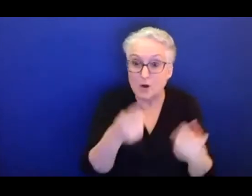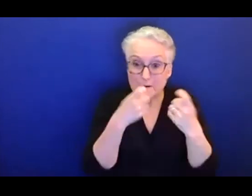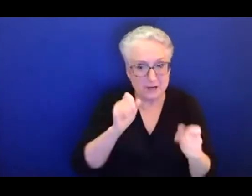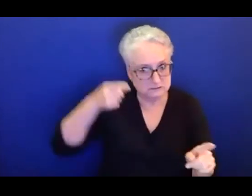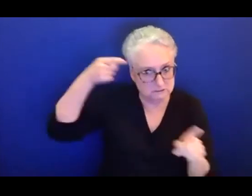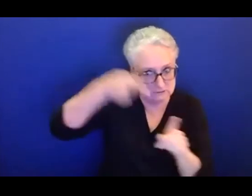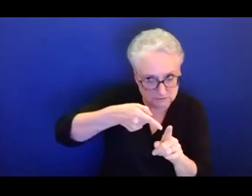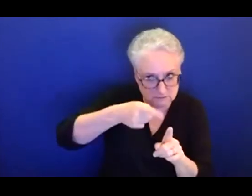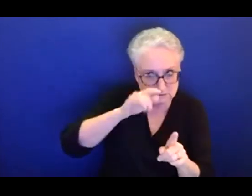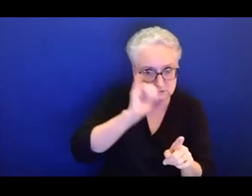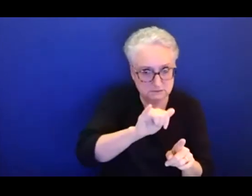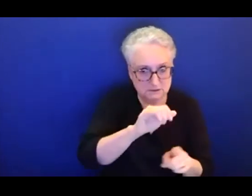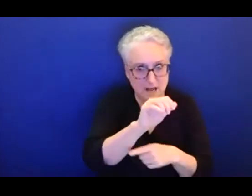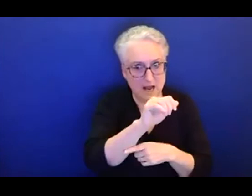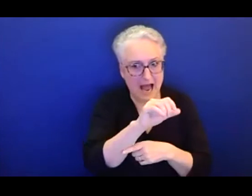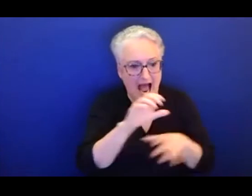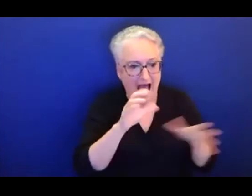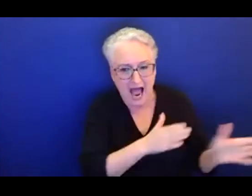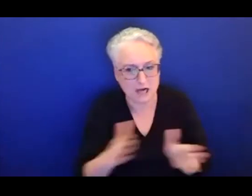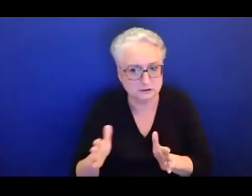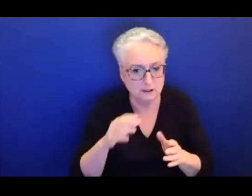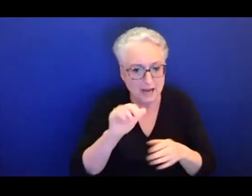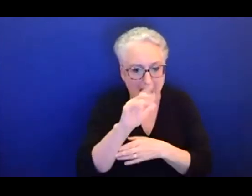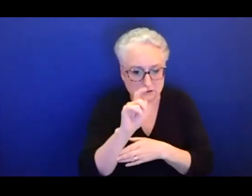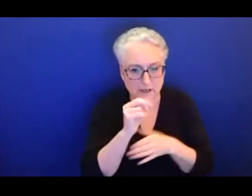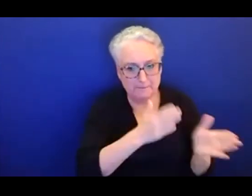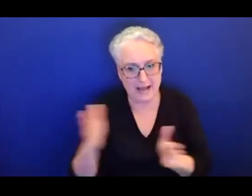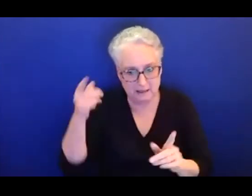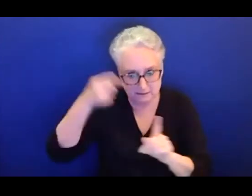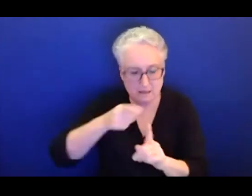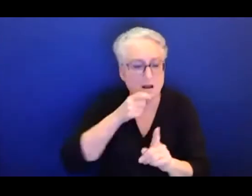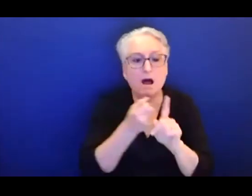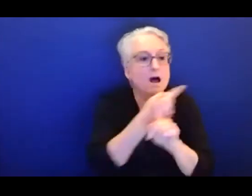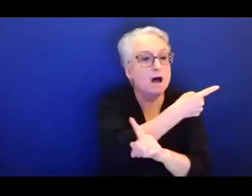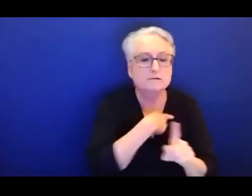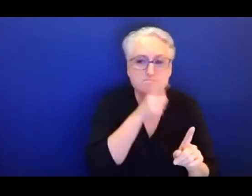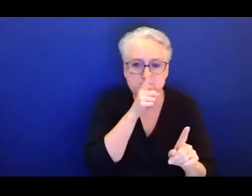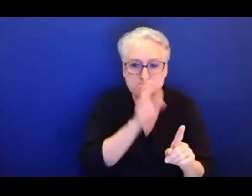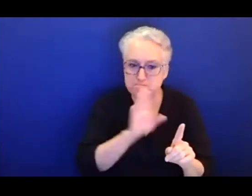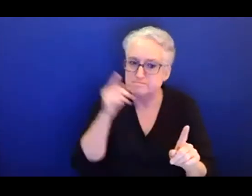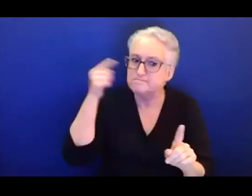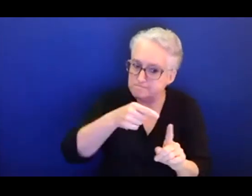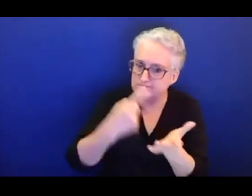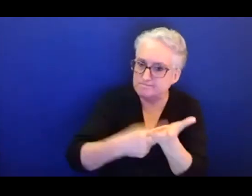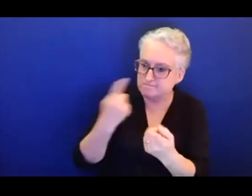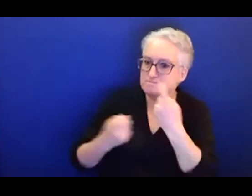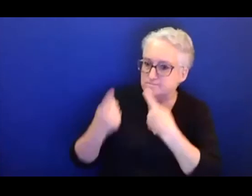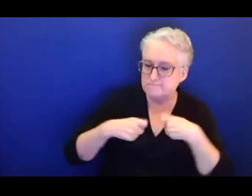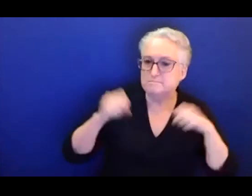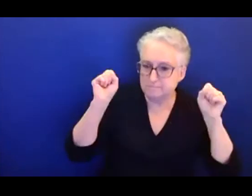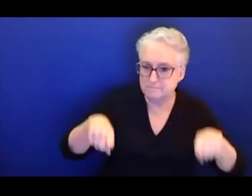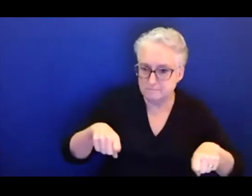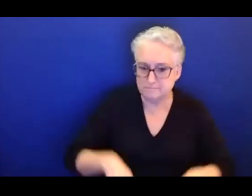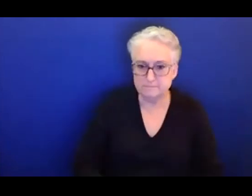plan document. There are a few ways that you can participate. So you can ask a question in the chat box at any